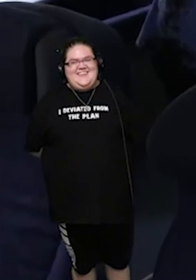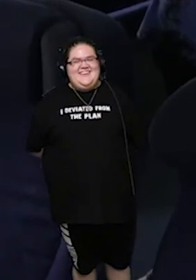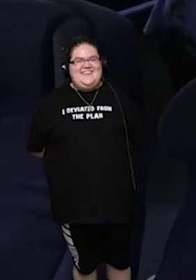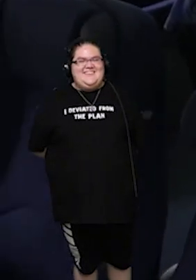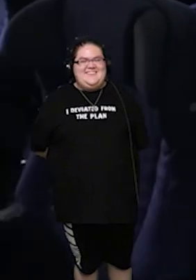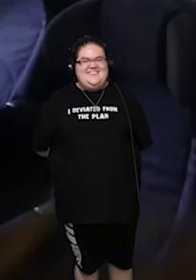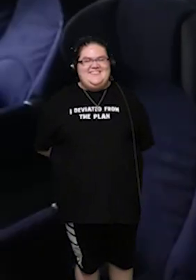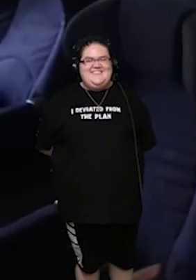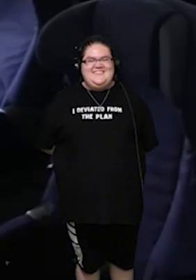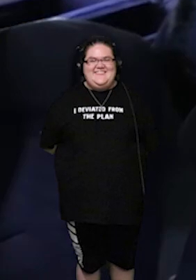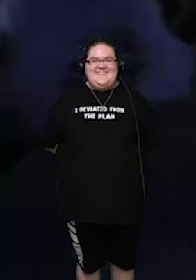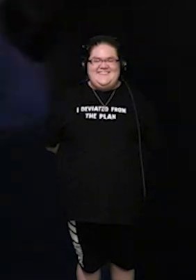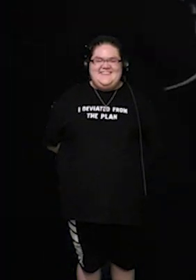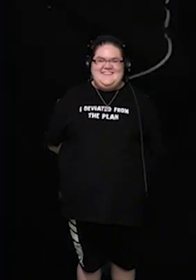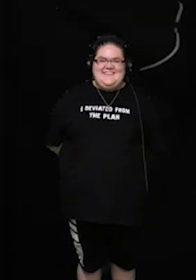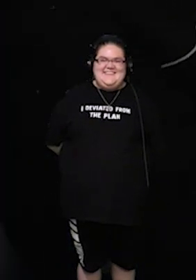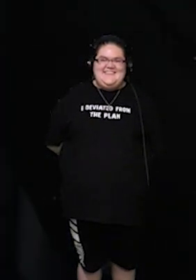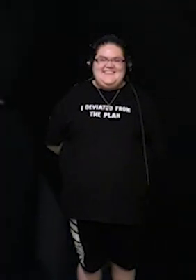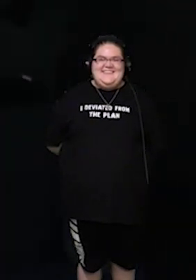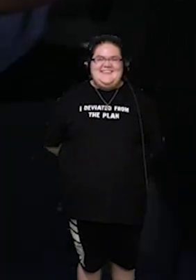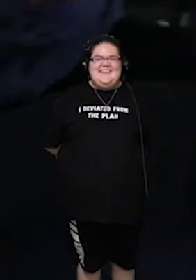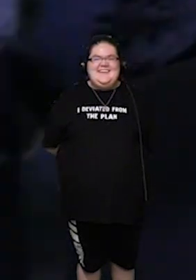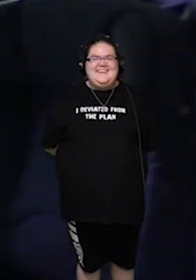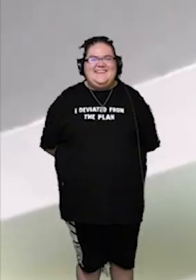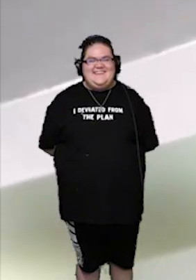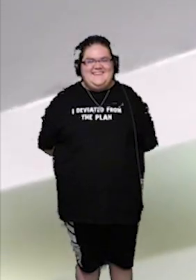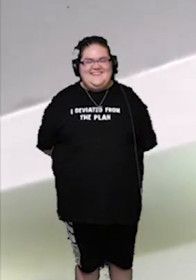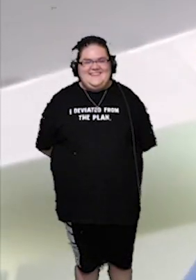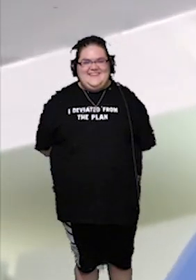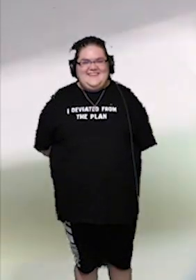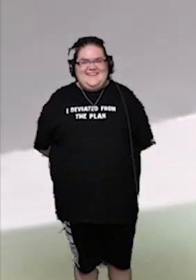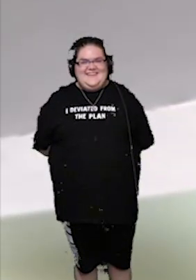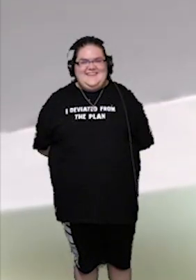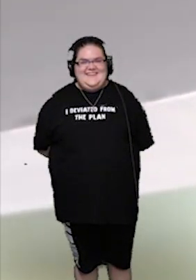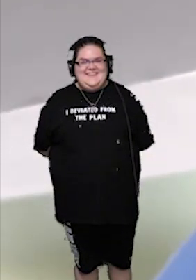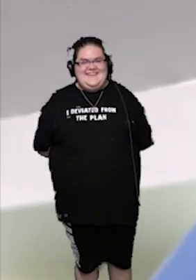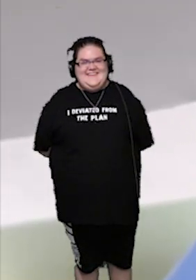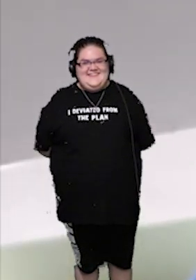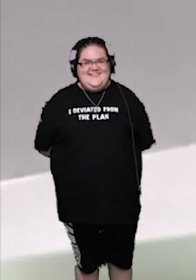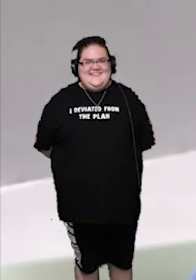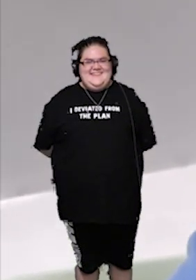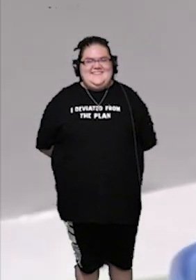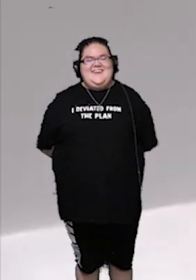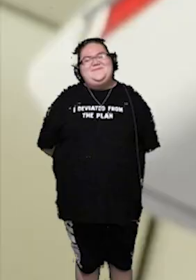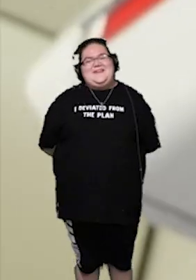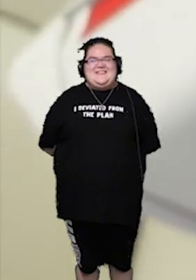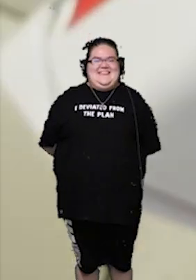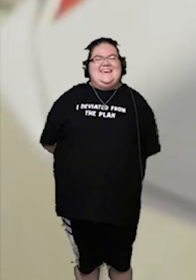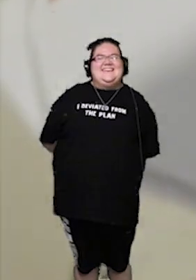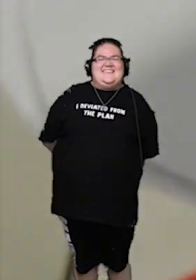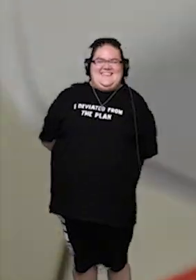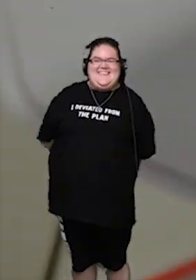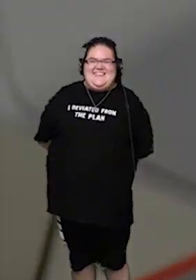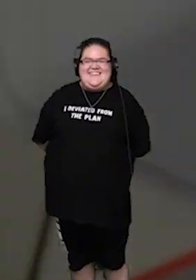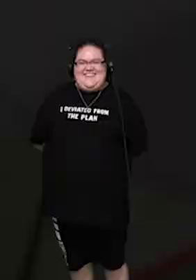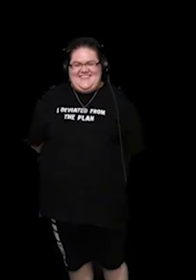Yeah. Yeah. Yay! Crazy. Nice work, guys. Hiding plain and sight, that's what you have to expect on MoreSidemen. Yeah,